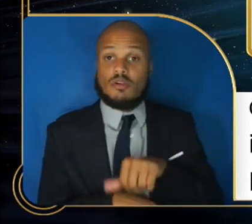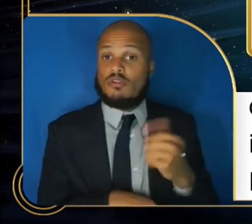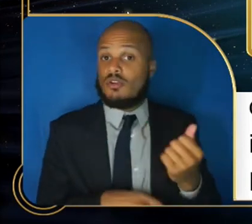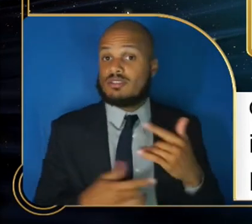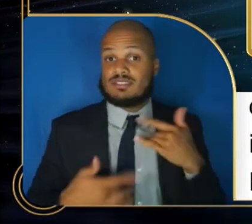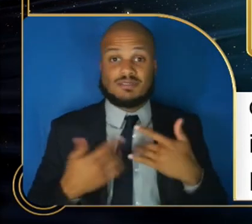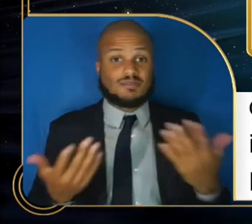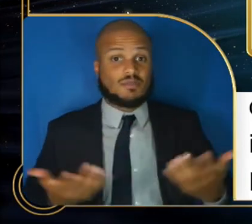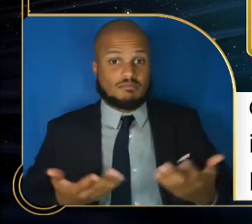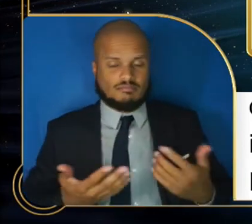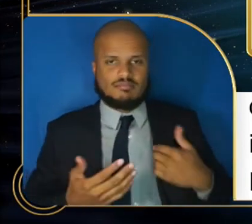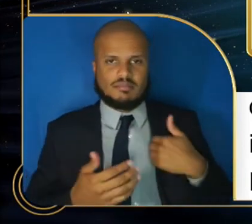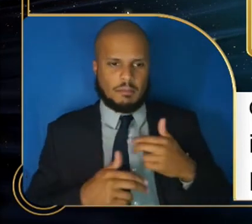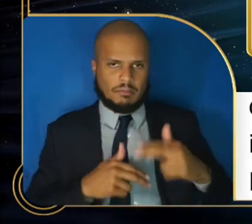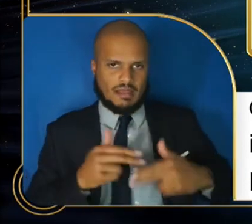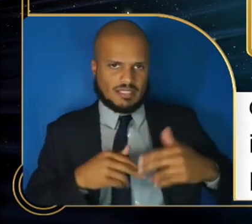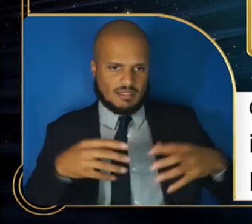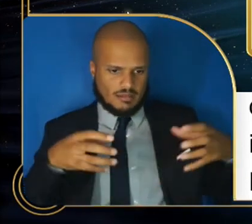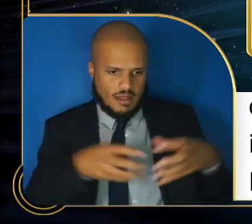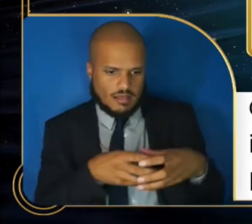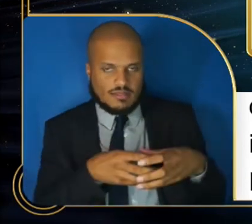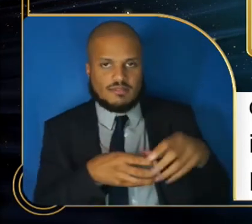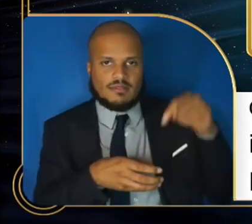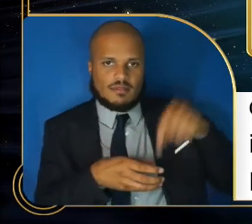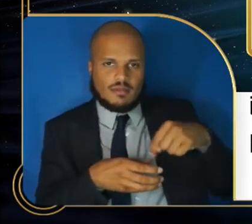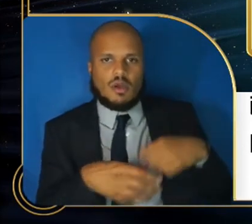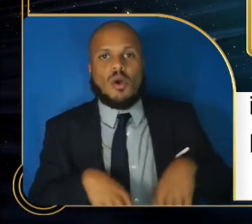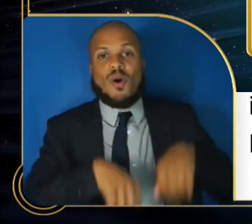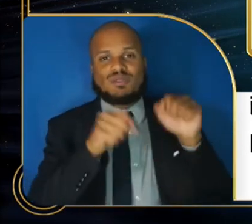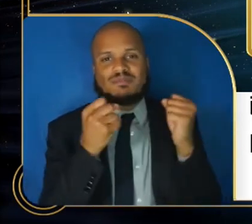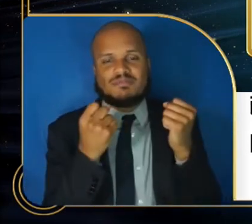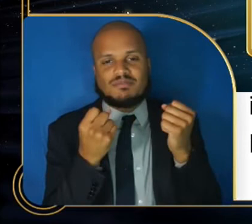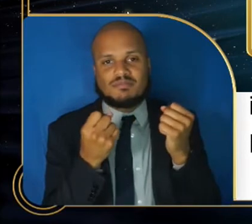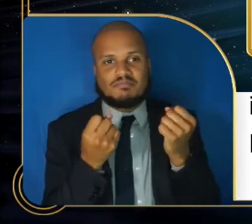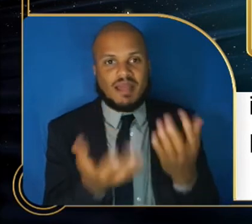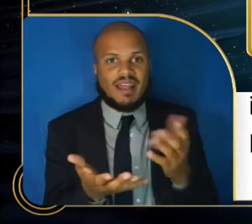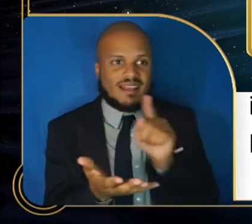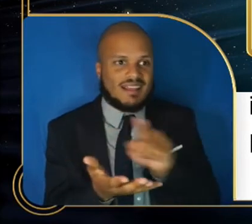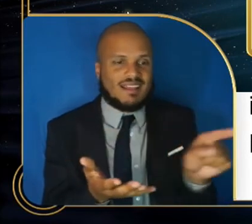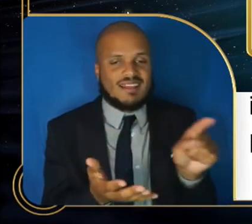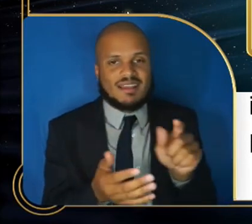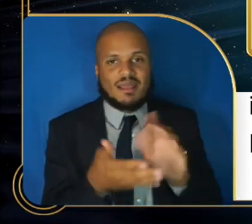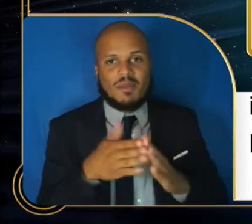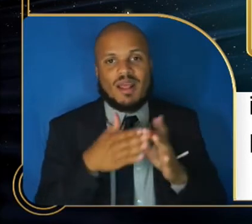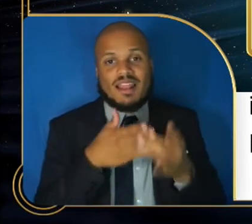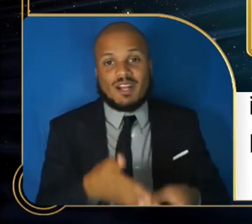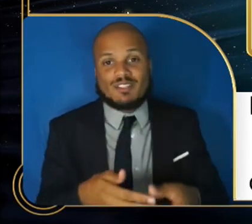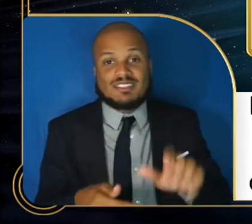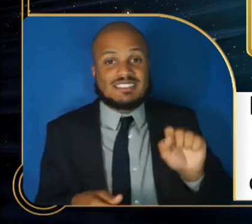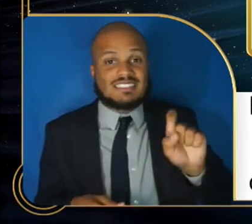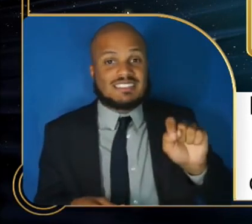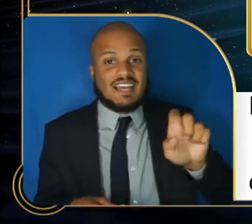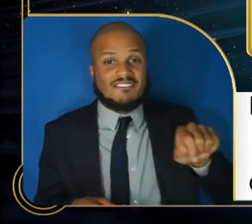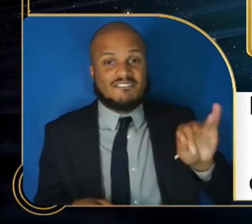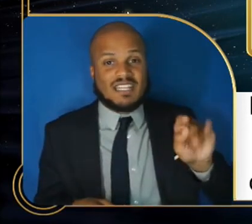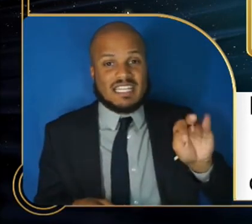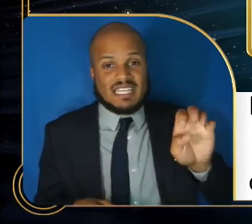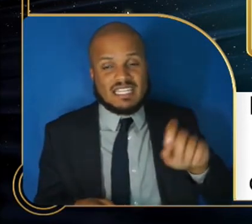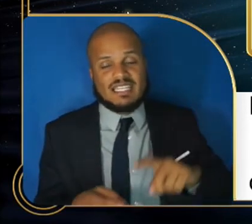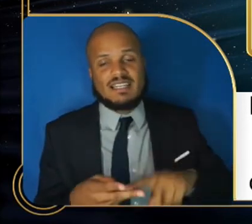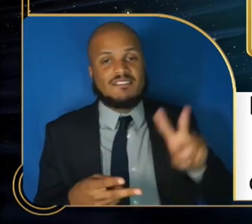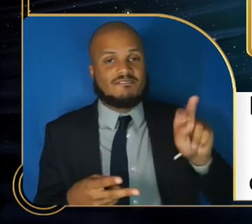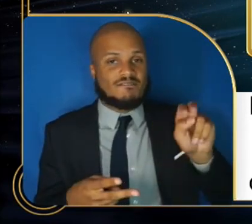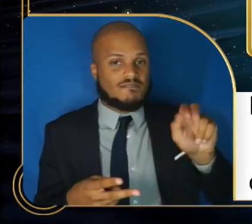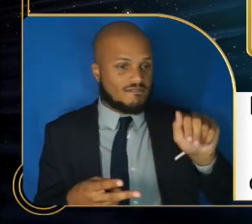been building a collective that hosts amazing community leaders like our awardees, Stefanie and Vanessa, to build more power